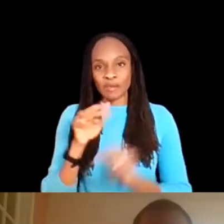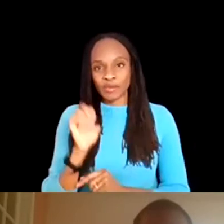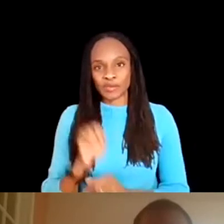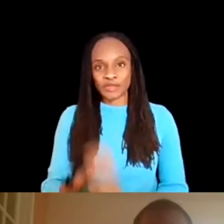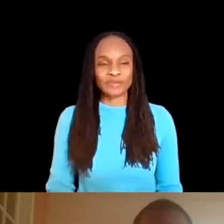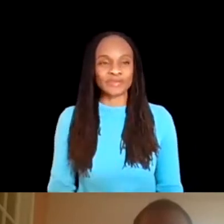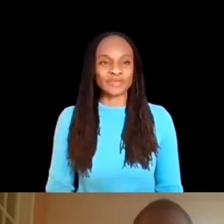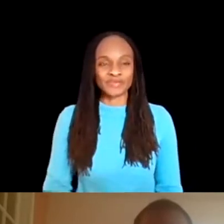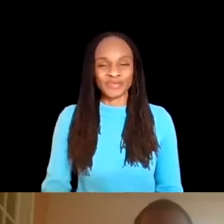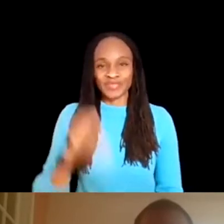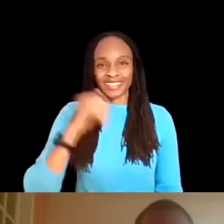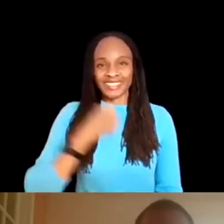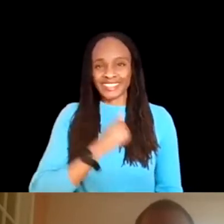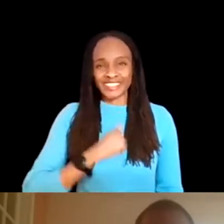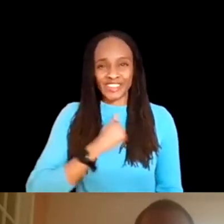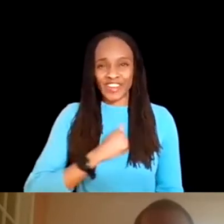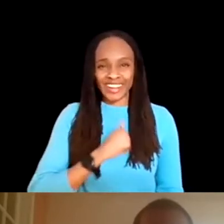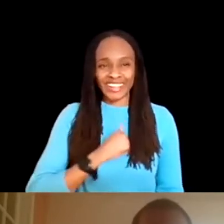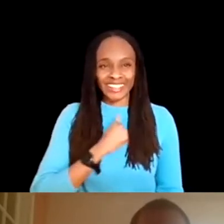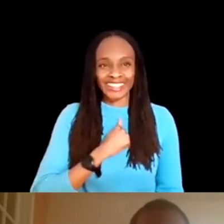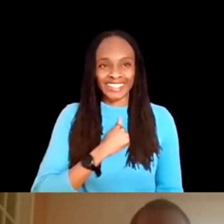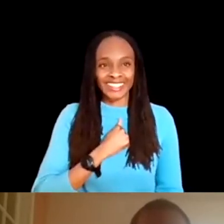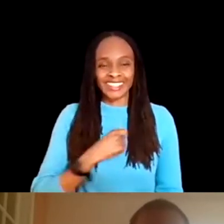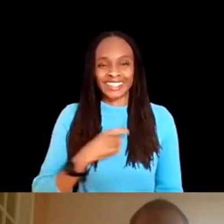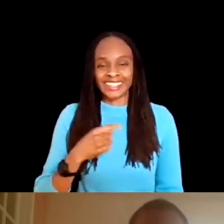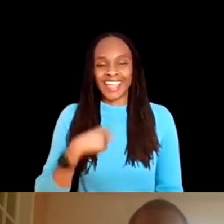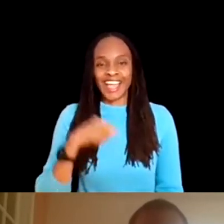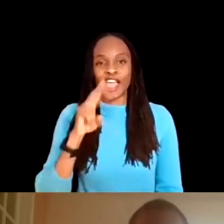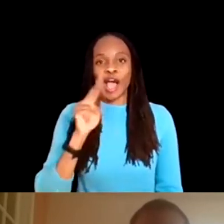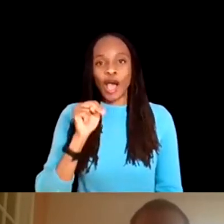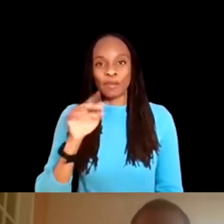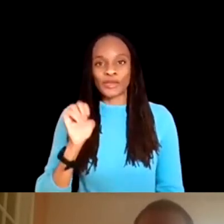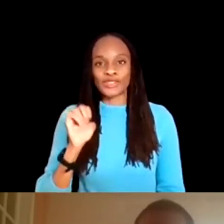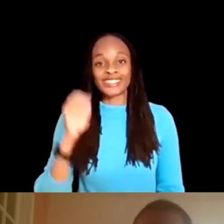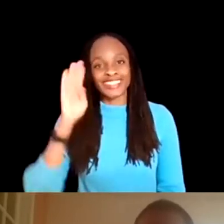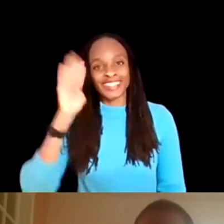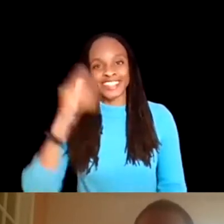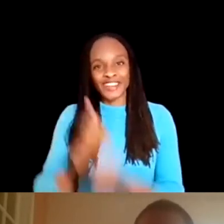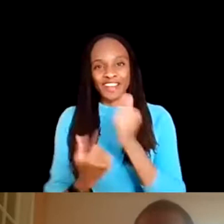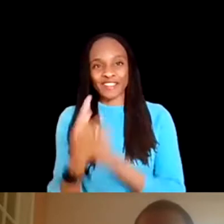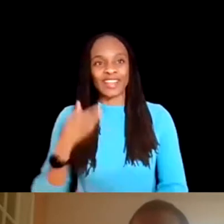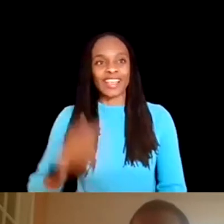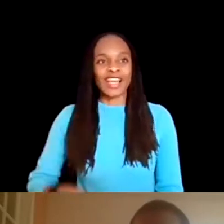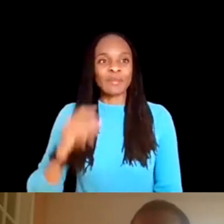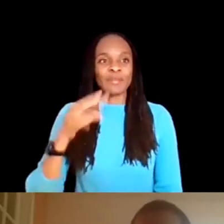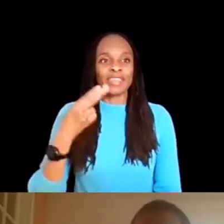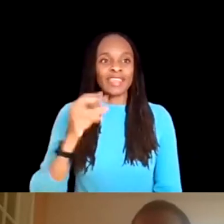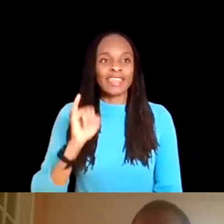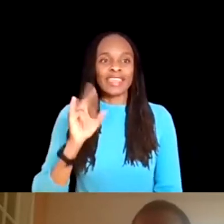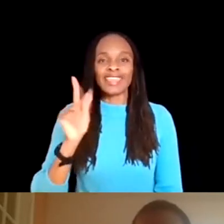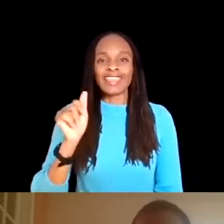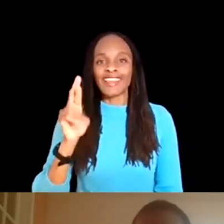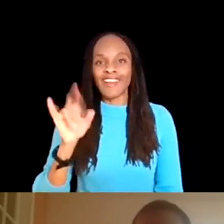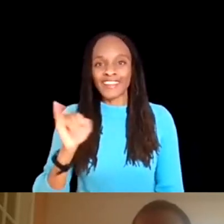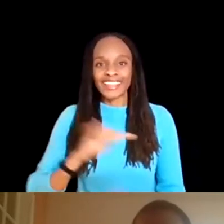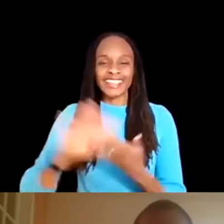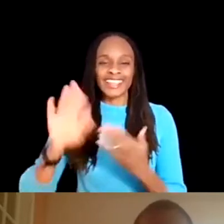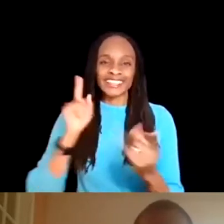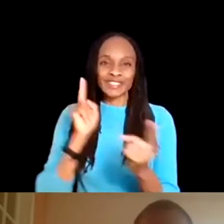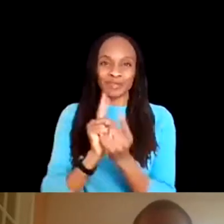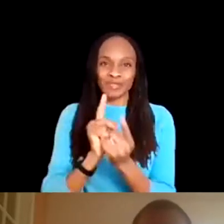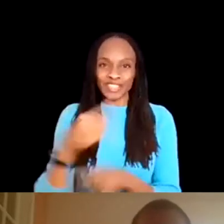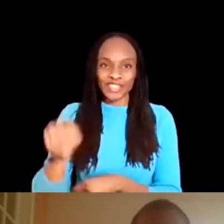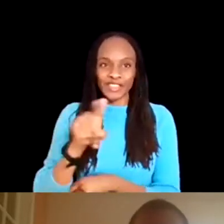Oh, hi, sorry, just unmuted. Hi, everyone. I am Hikari. Nice to meet you guys. I am